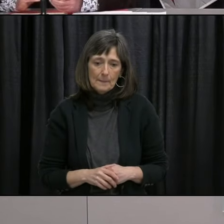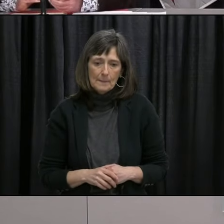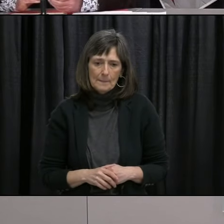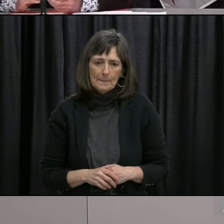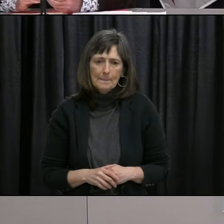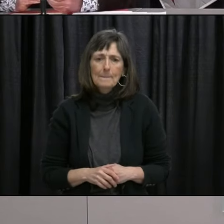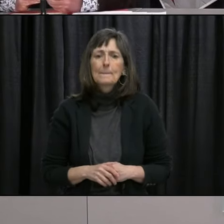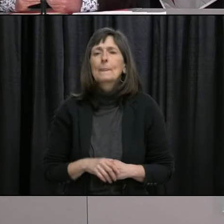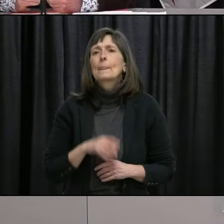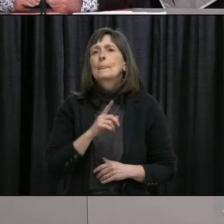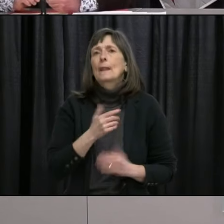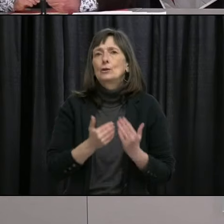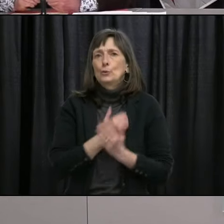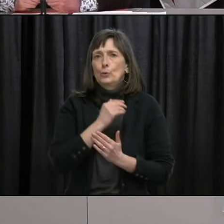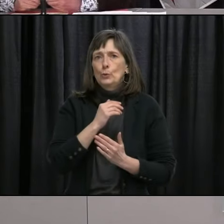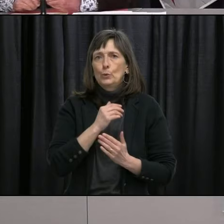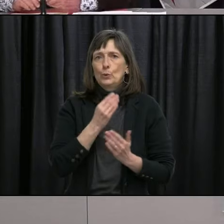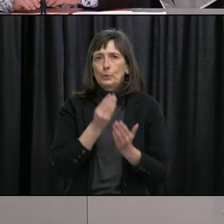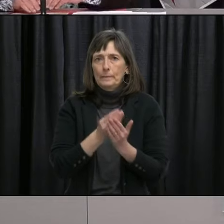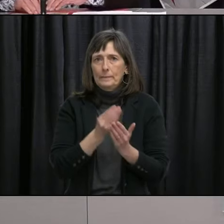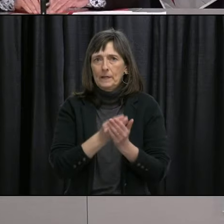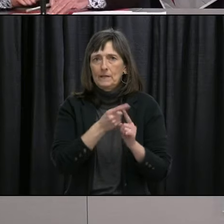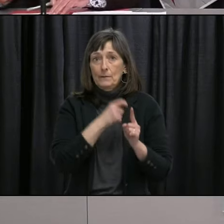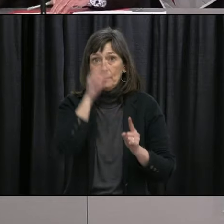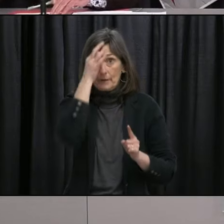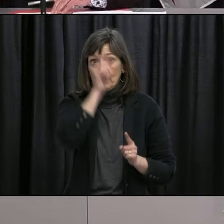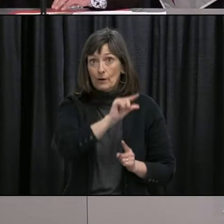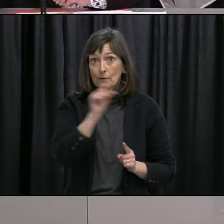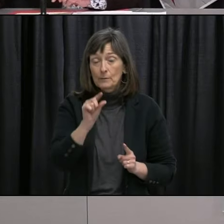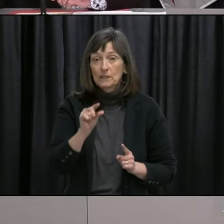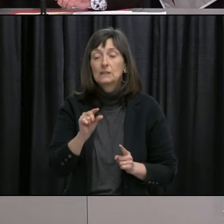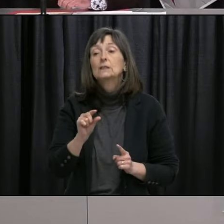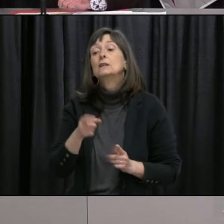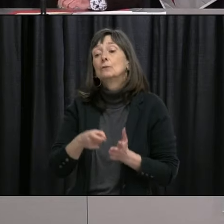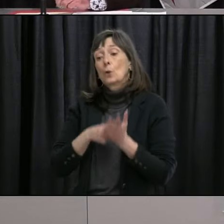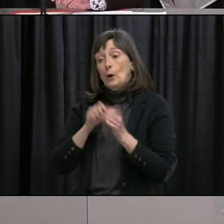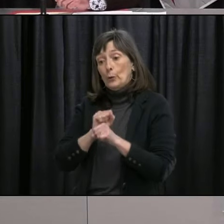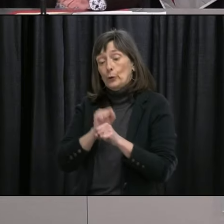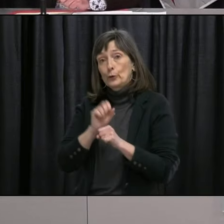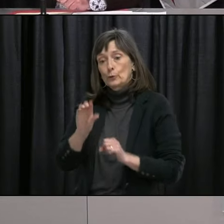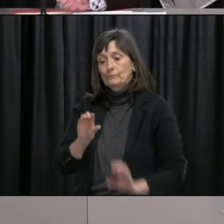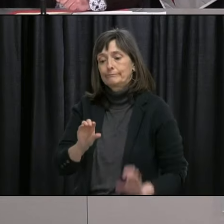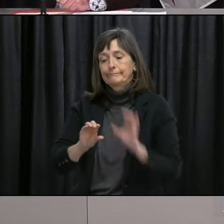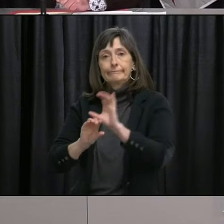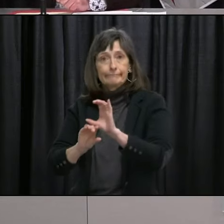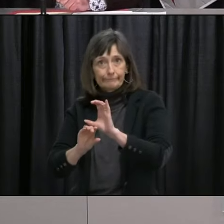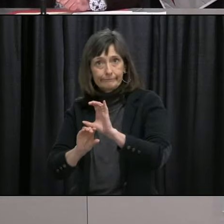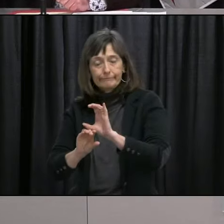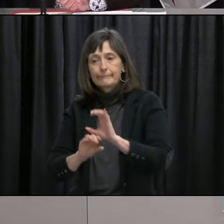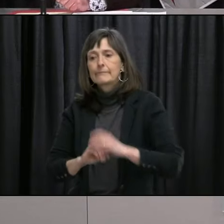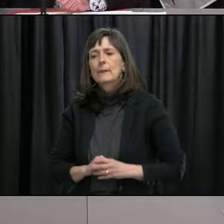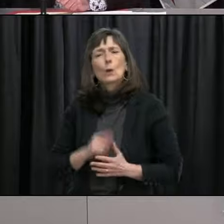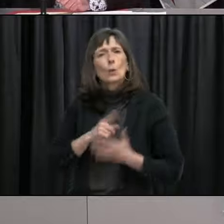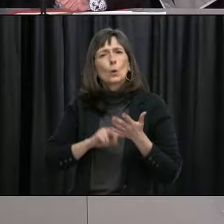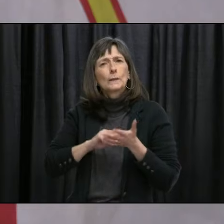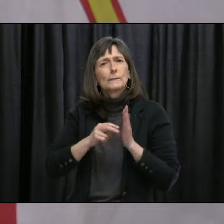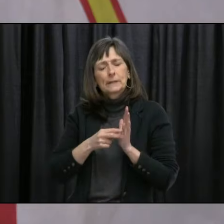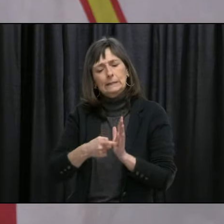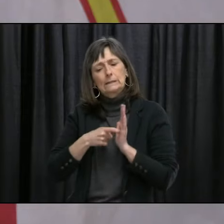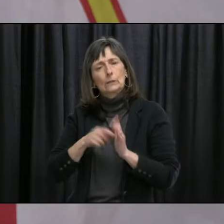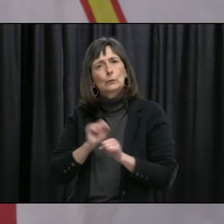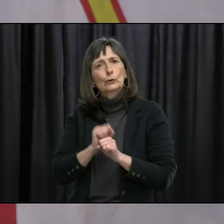the top-up program. How will this province define what an essential worker is? So there's the definition of essential workers, and this